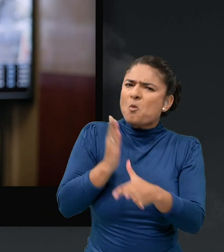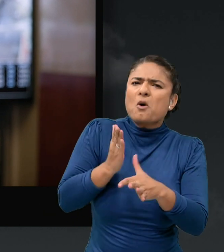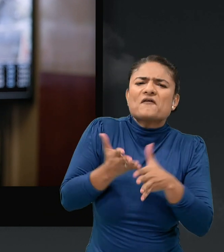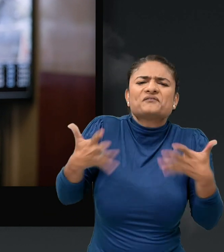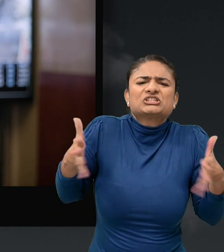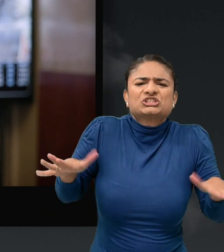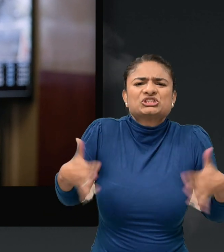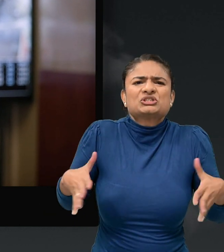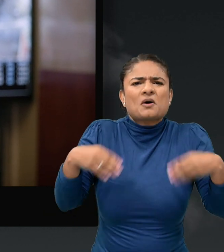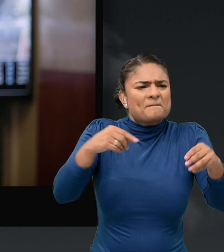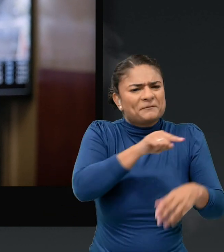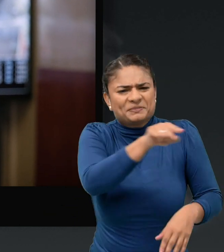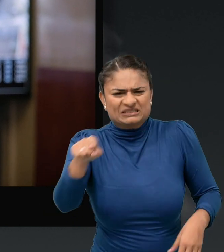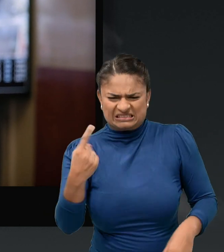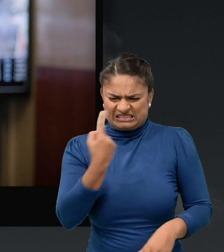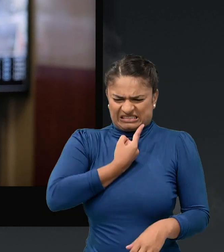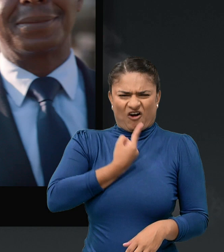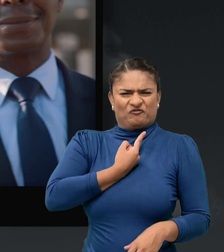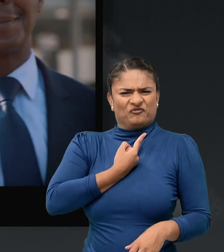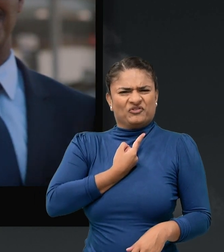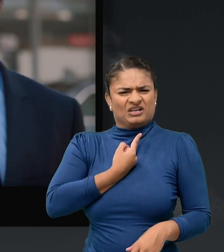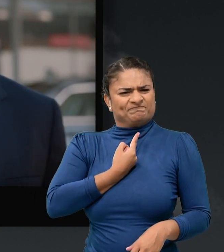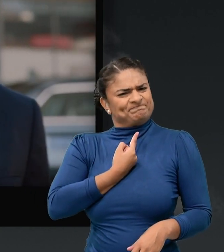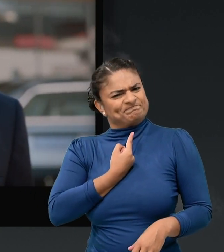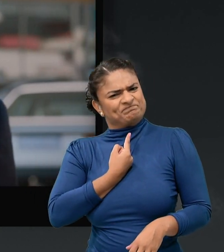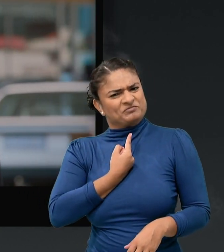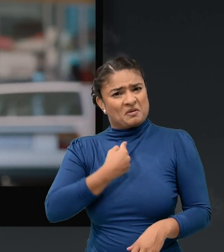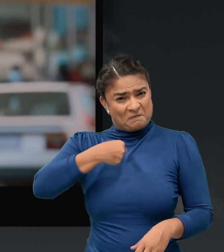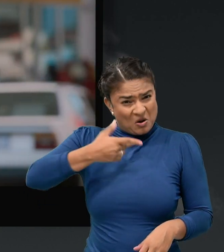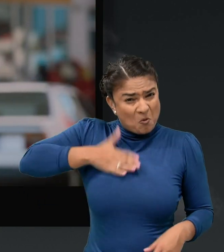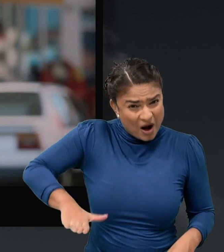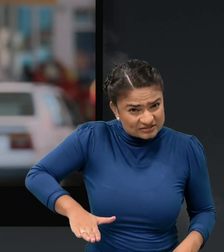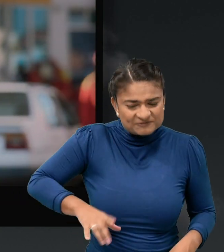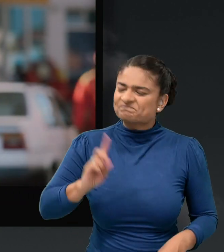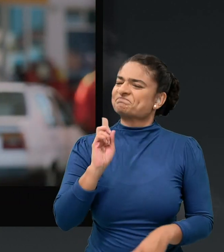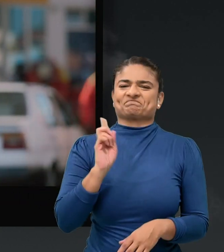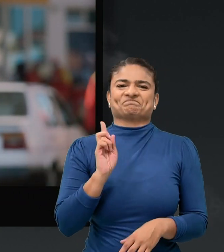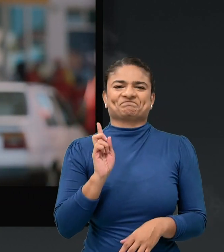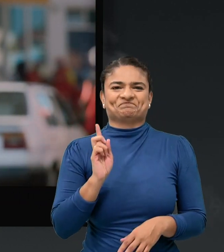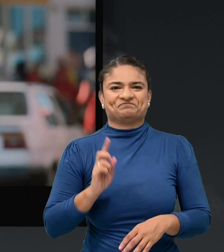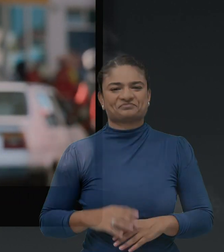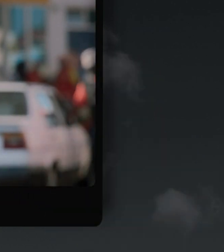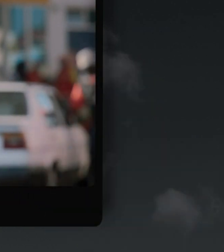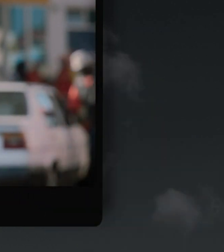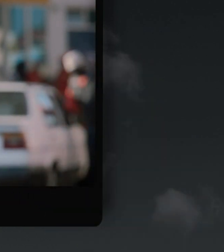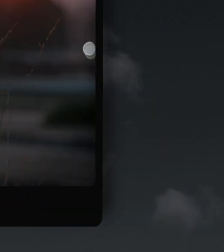jwalo ka mosebetsi dikgwebong tseo ka re ha ke na fella mona.